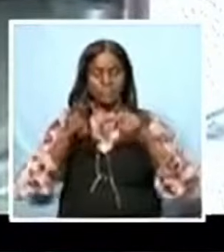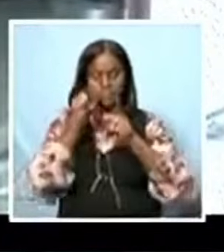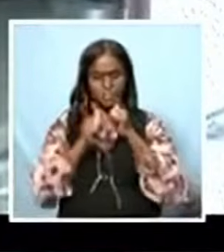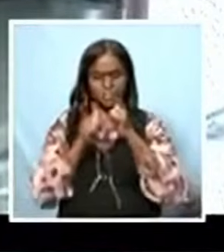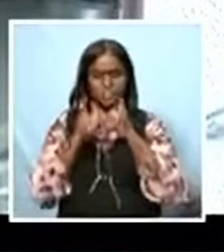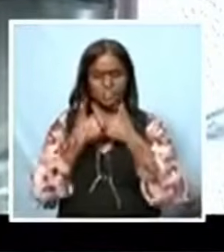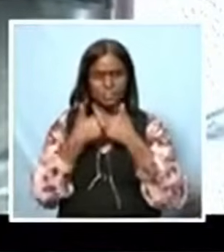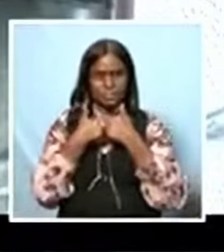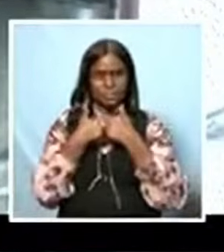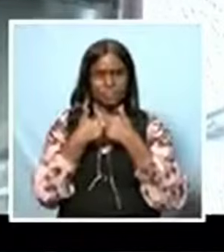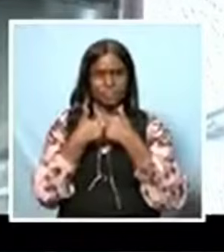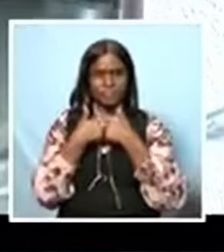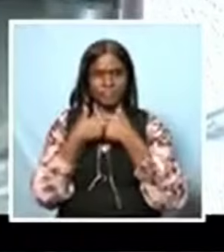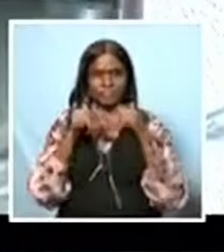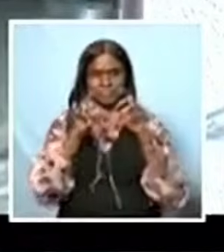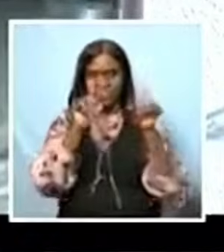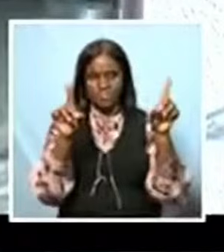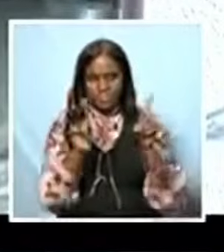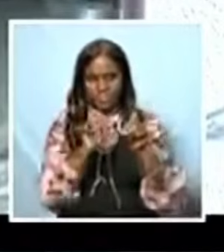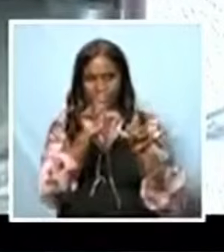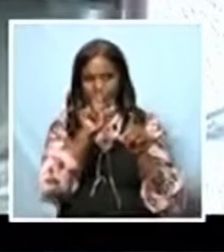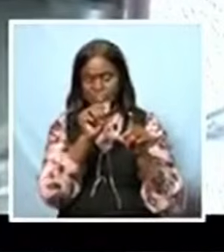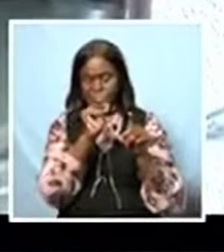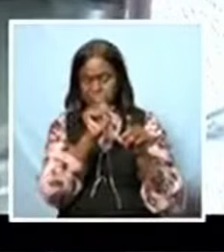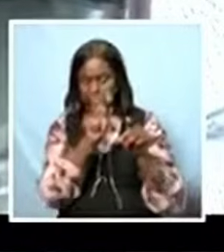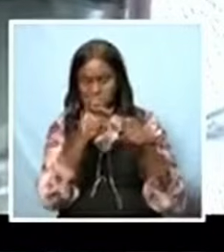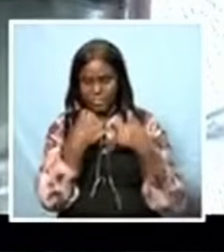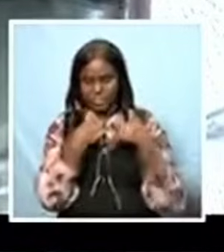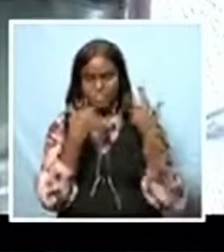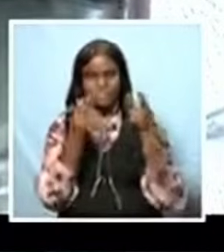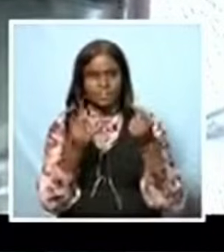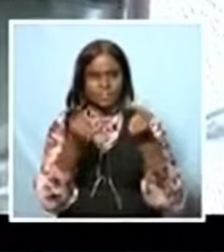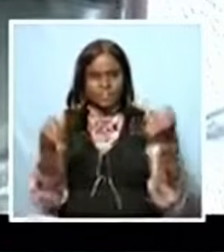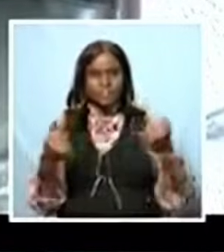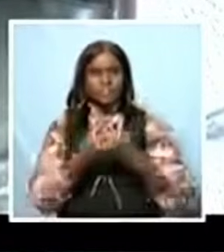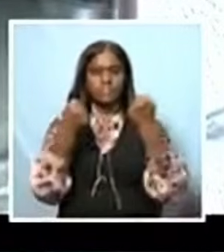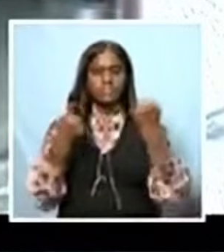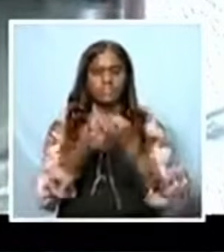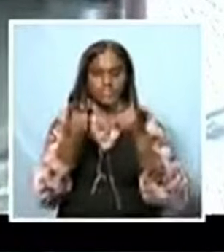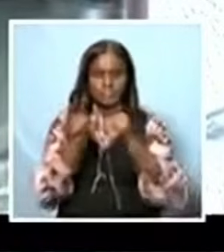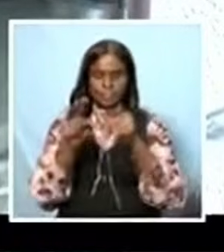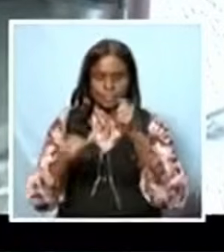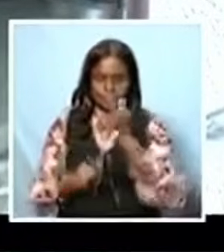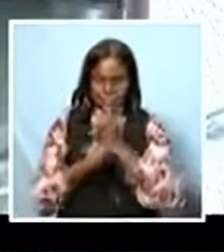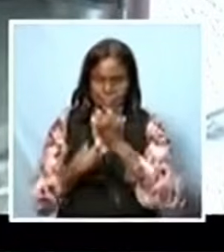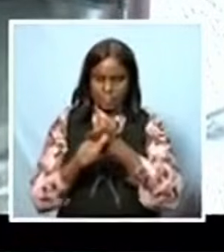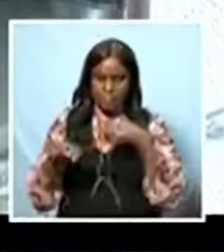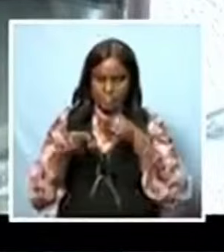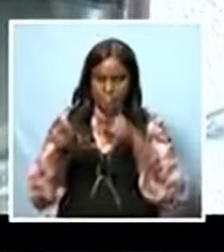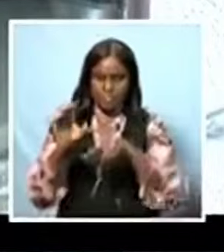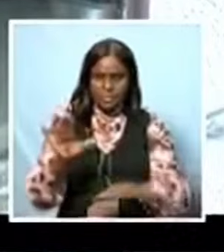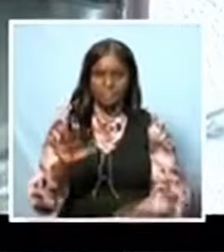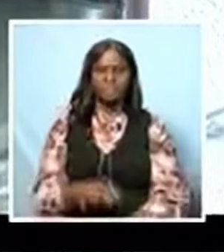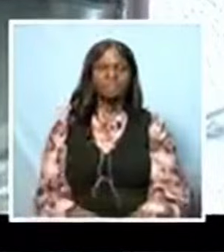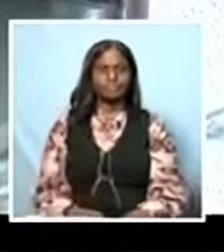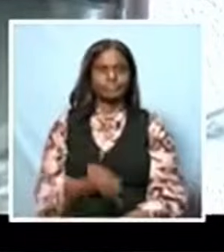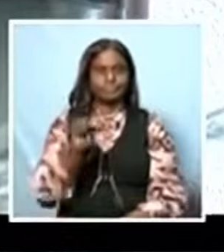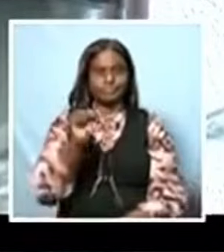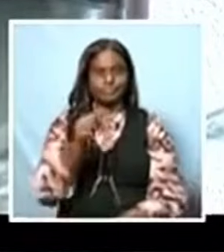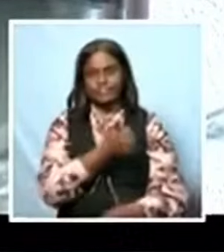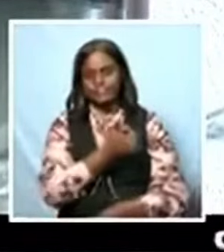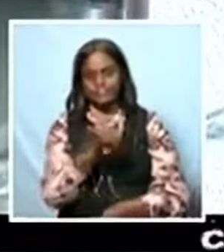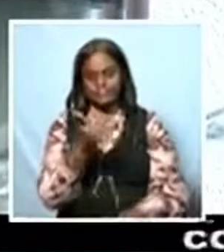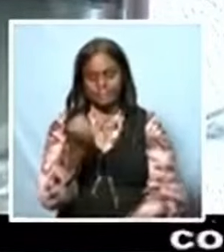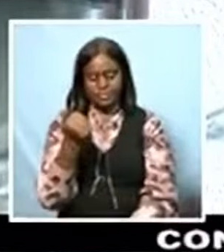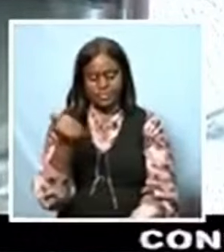the Kaflafuta Dam where we are experiencing a lot of accidents, and also the Kafua River. Okay. Yeah, so the